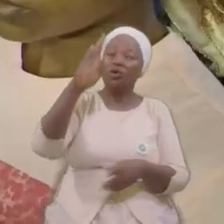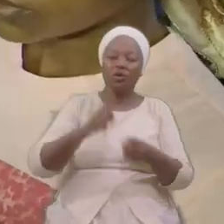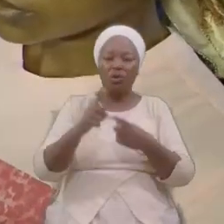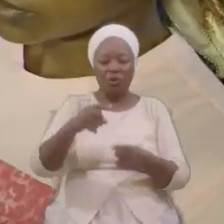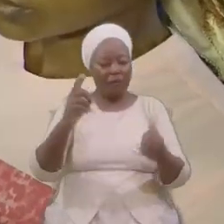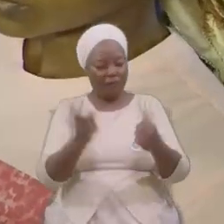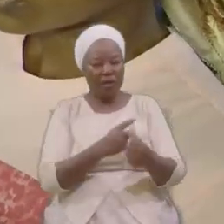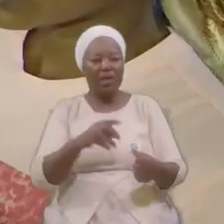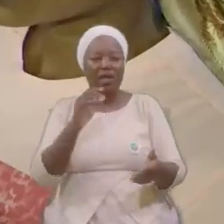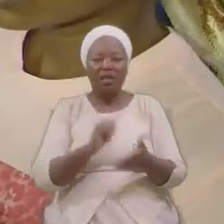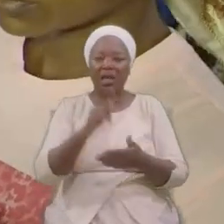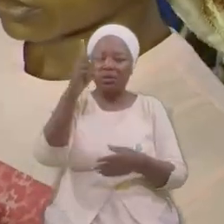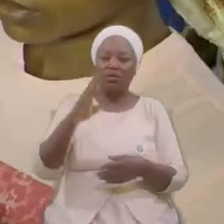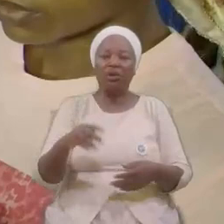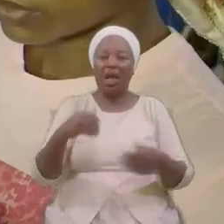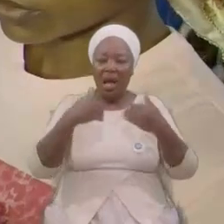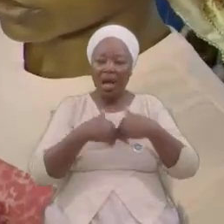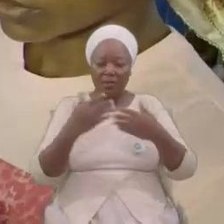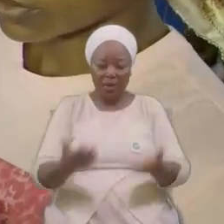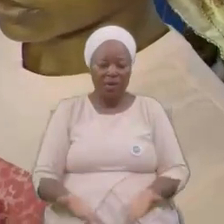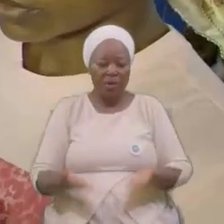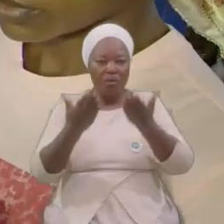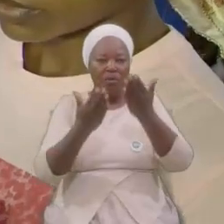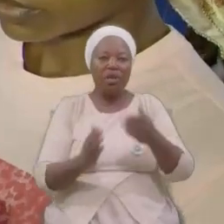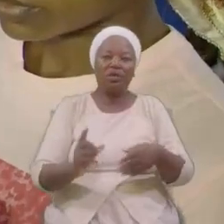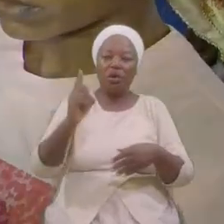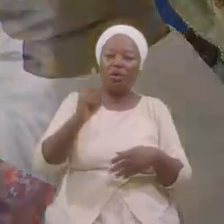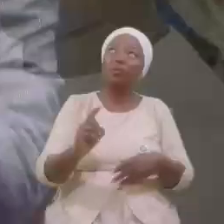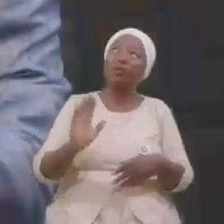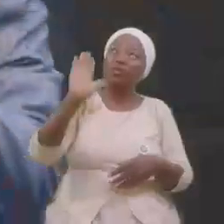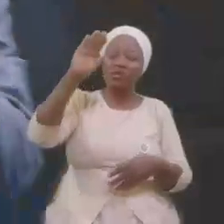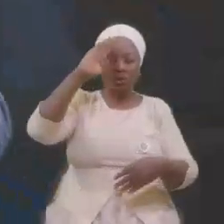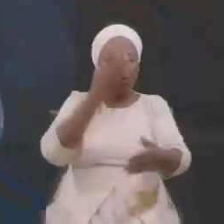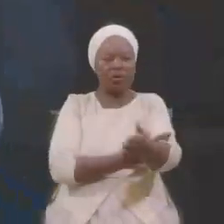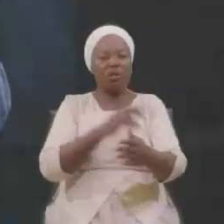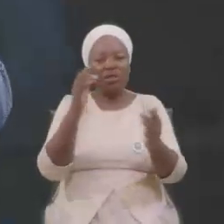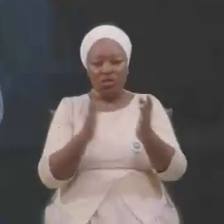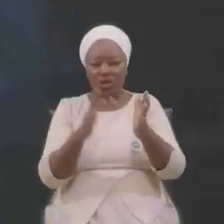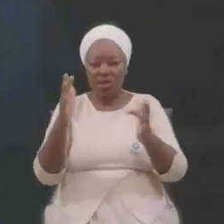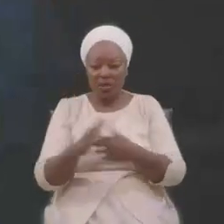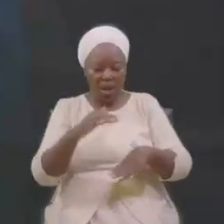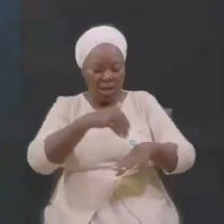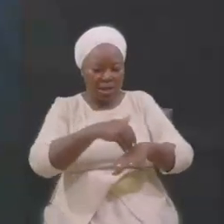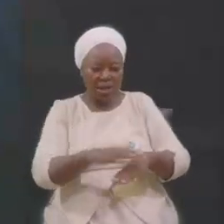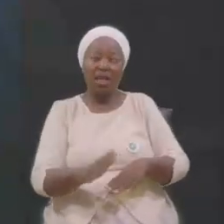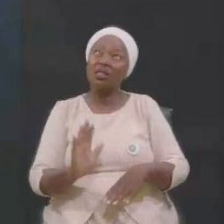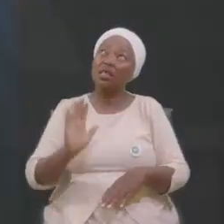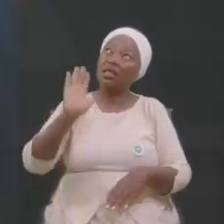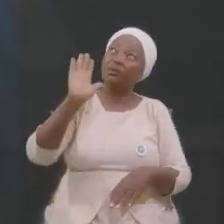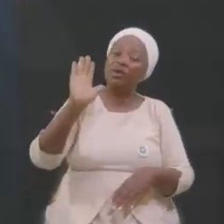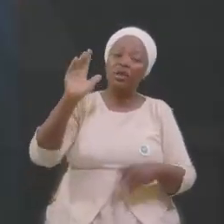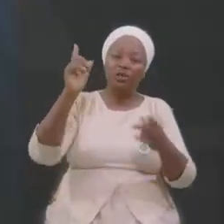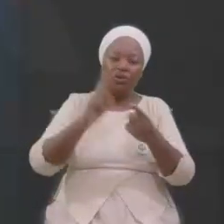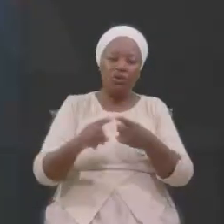God having raised up his son Jesus, sent him to